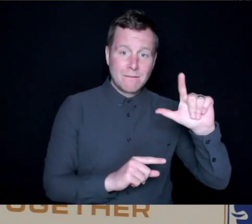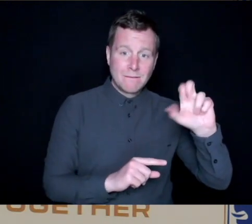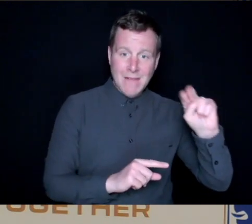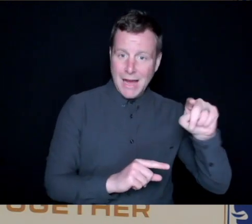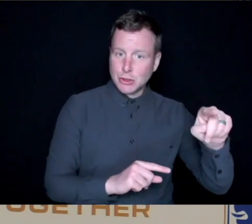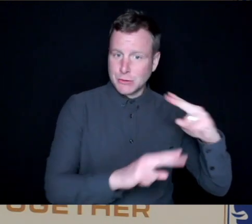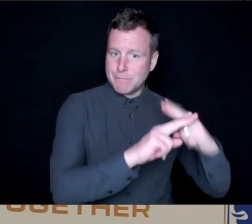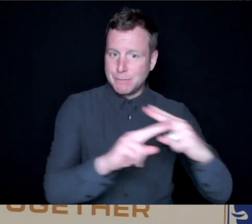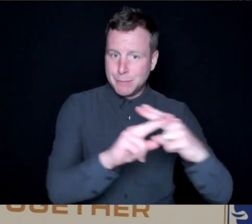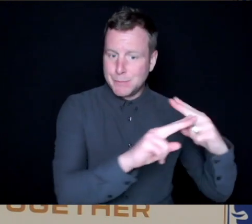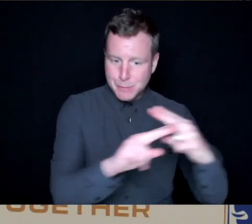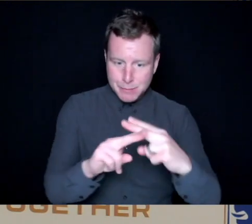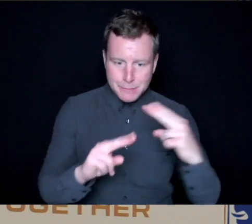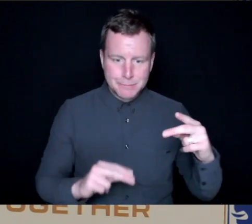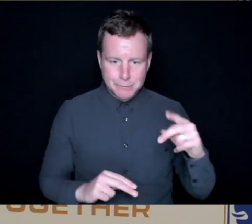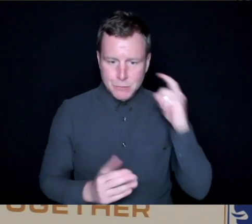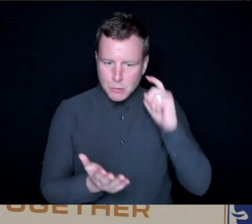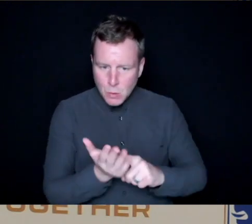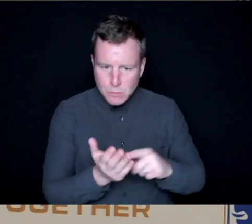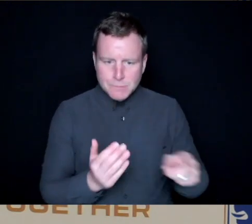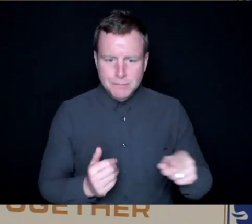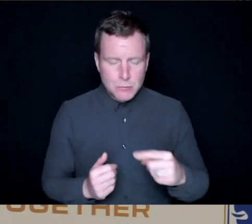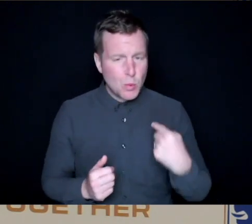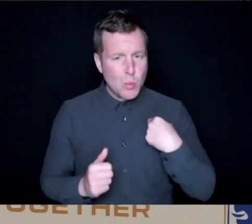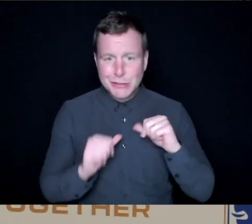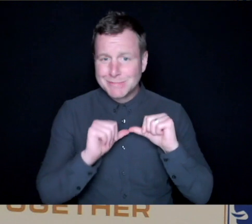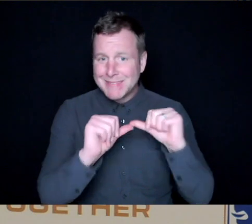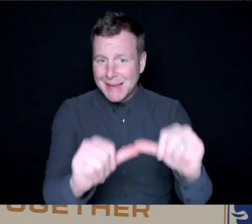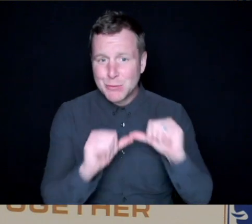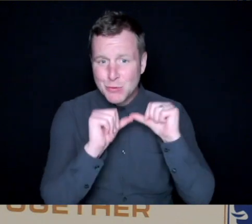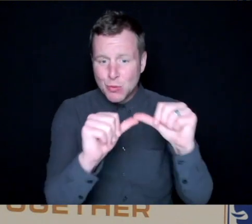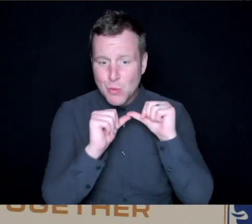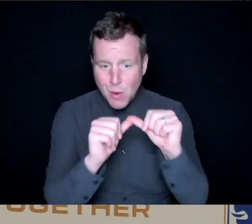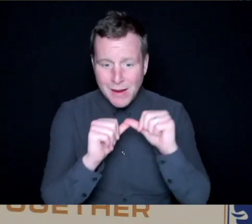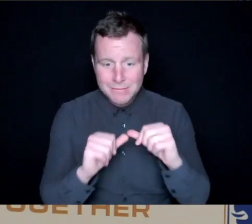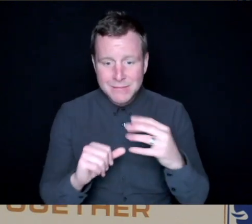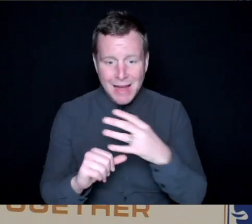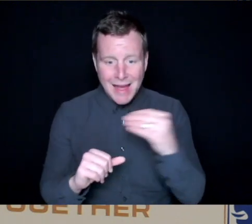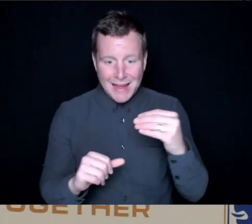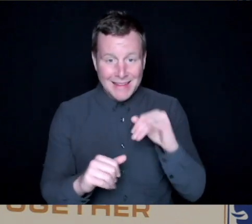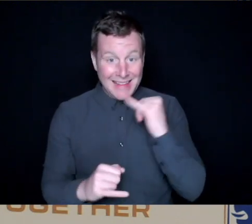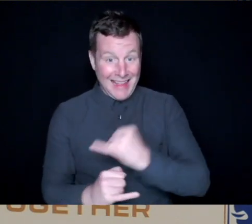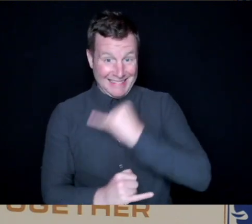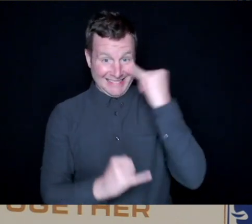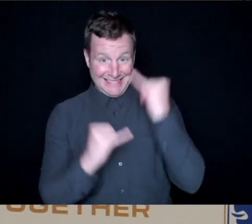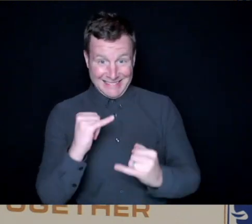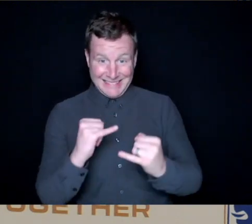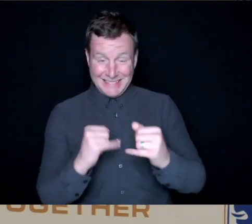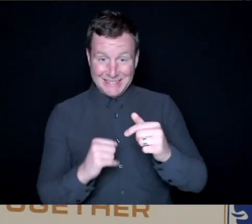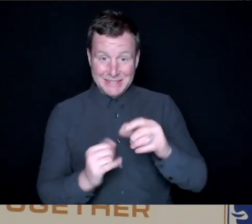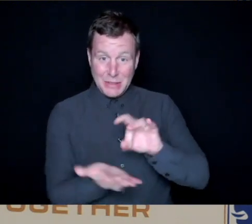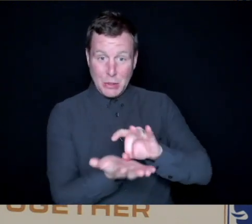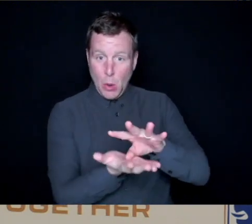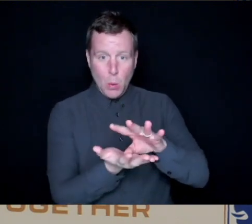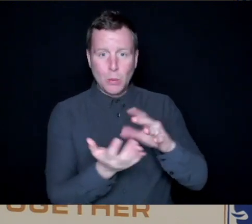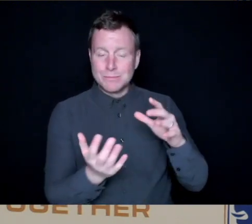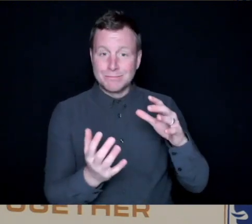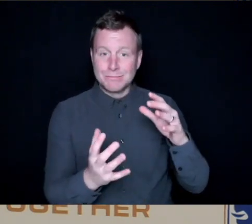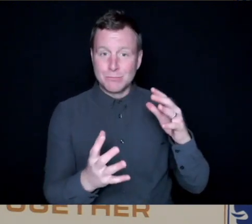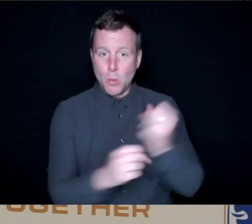then obviously we stuck at it and just kept grinding away and obviously getting that late goal